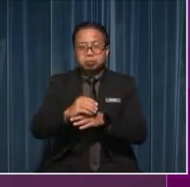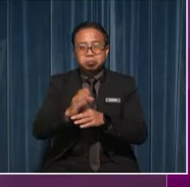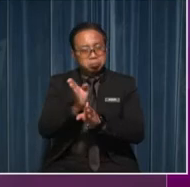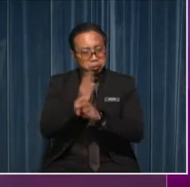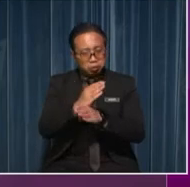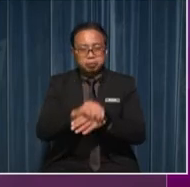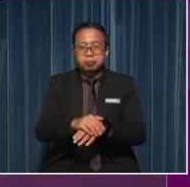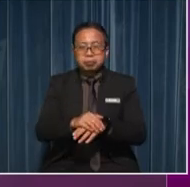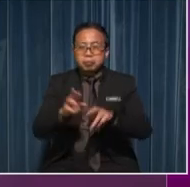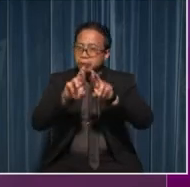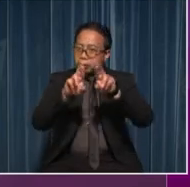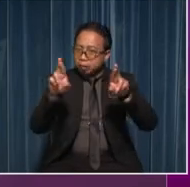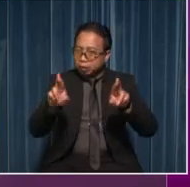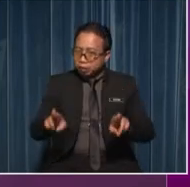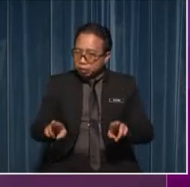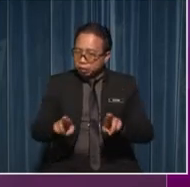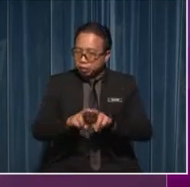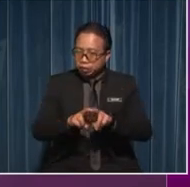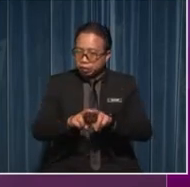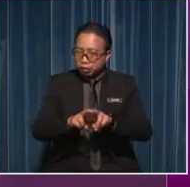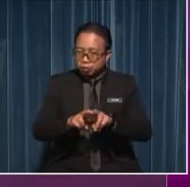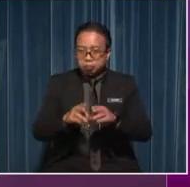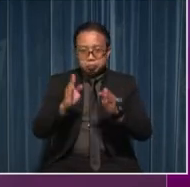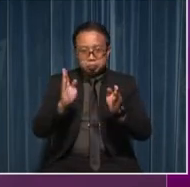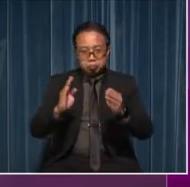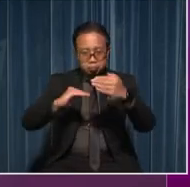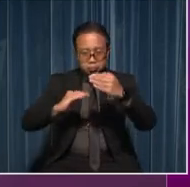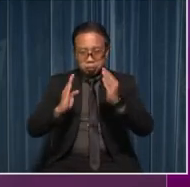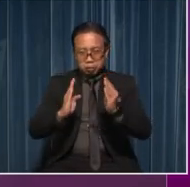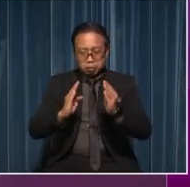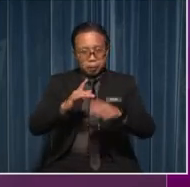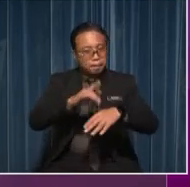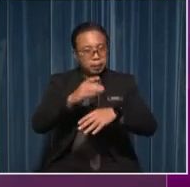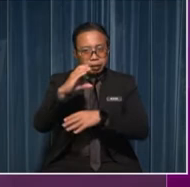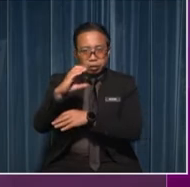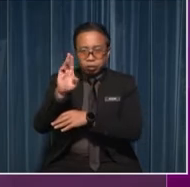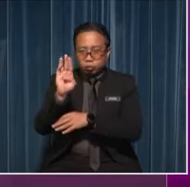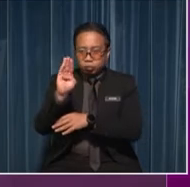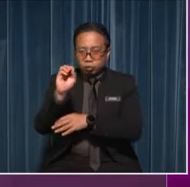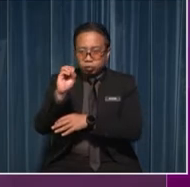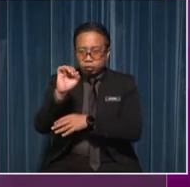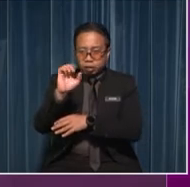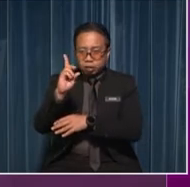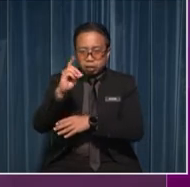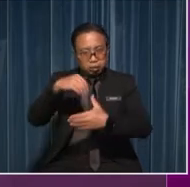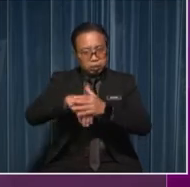a rectangular prism is also called a cuboid in three-dimensional